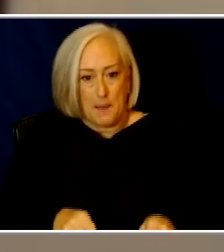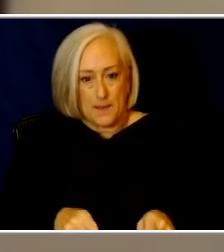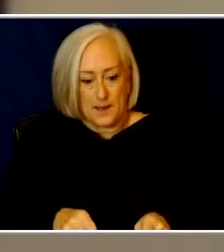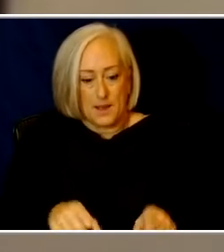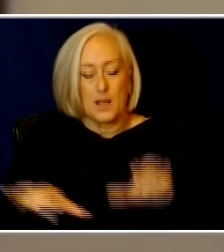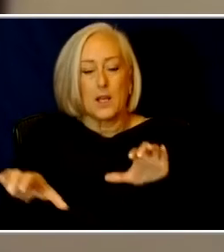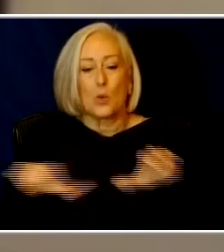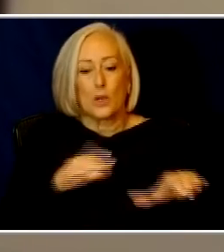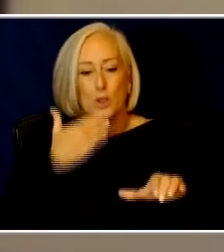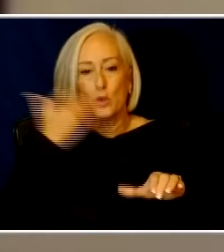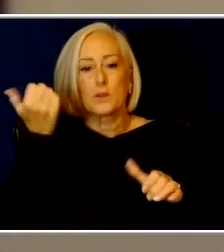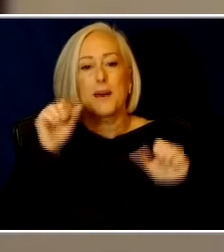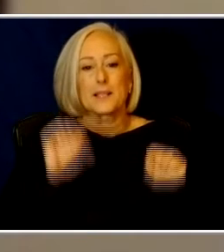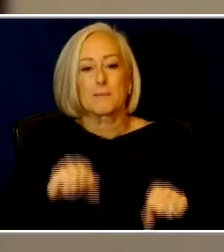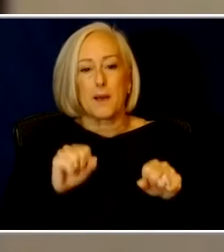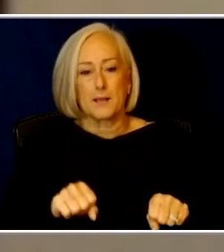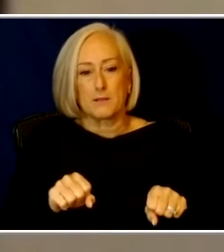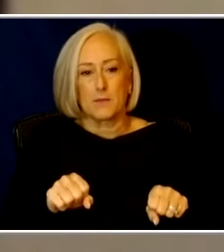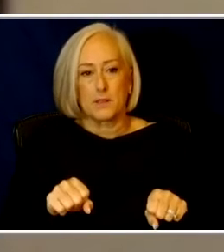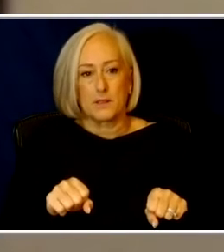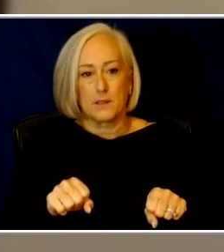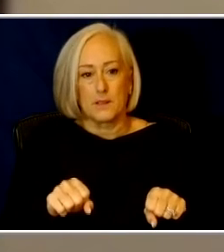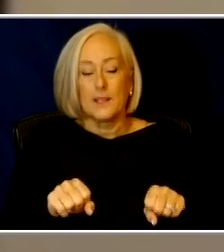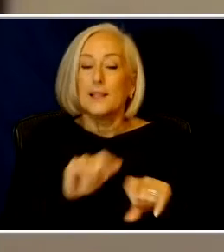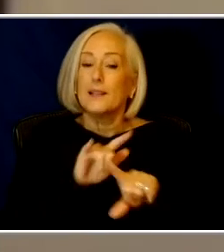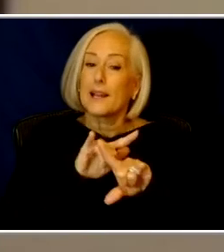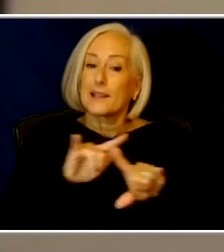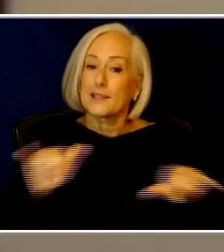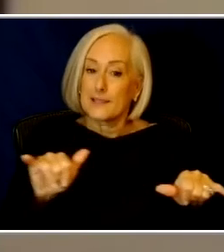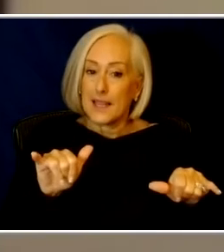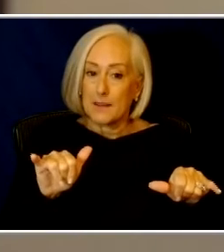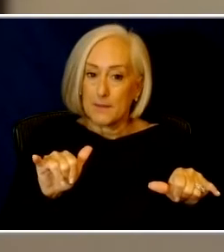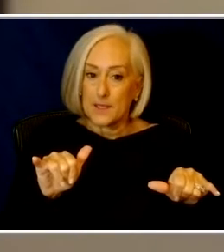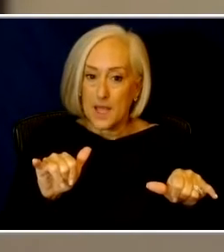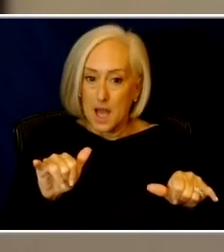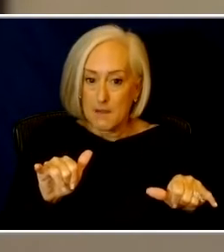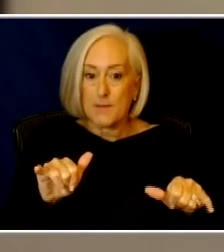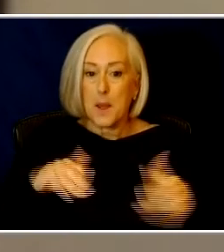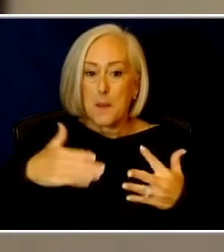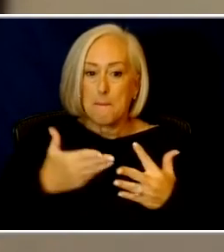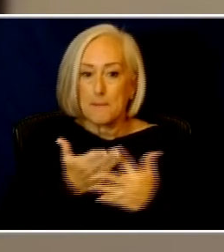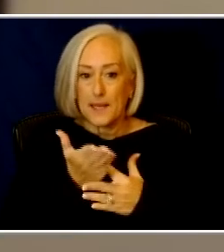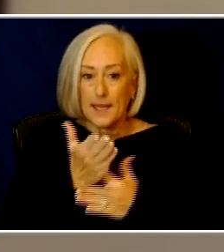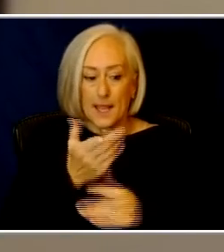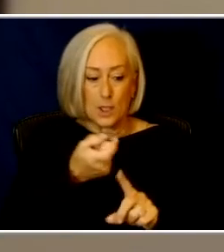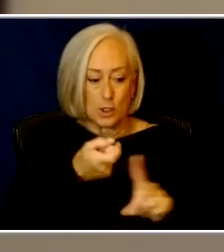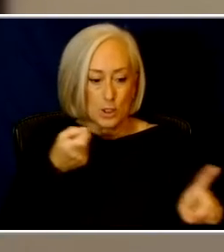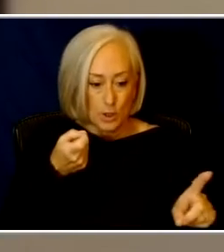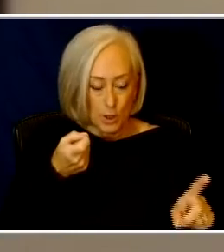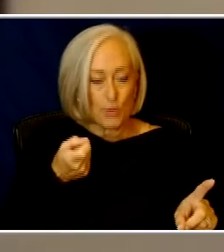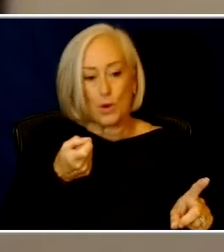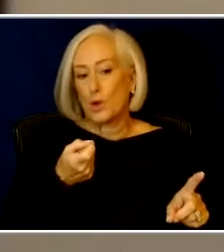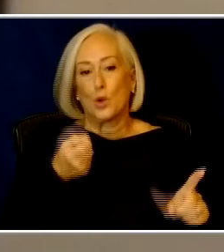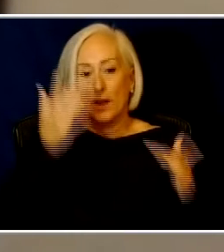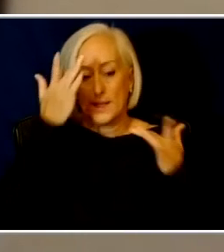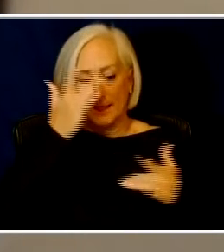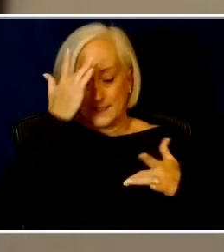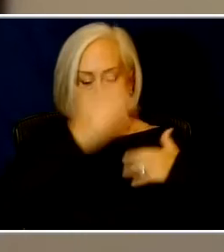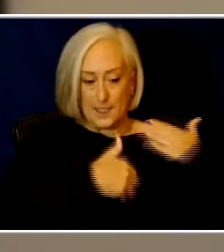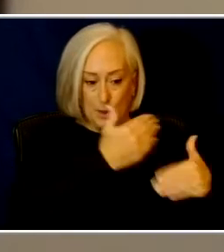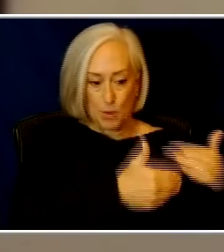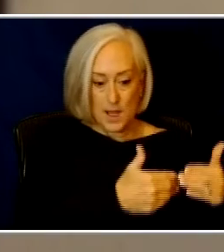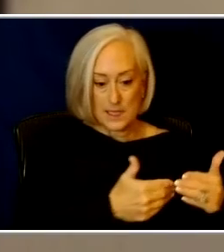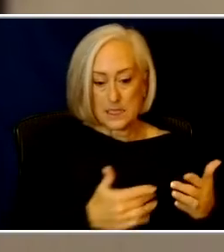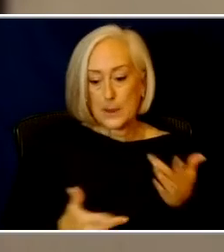can. But at the same time, when even the mitigations are overcome by either disease process or the lack of resources